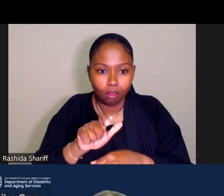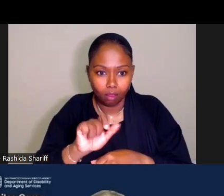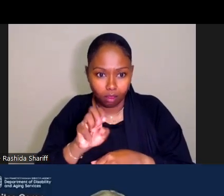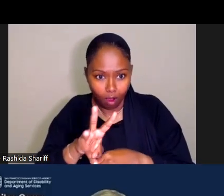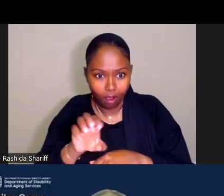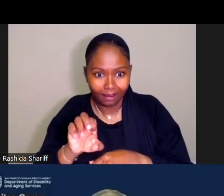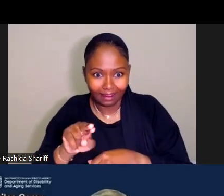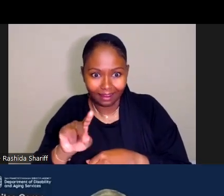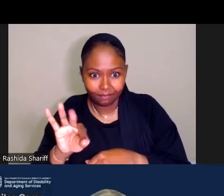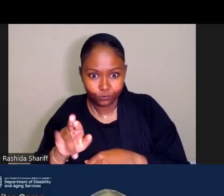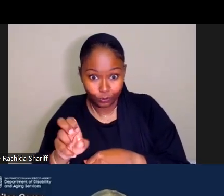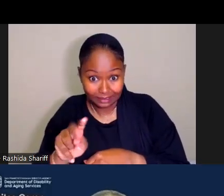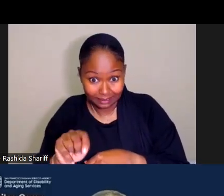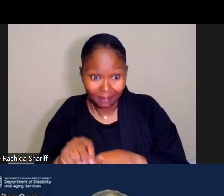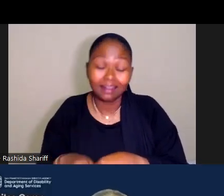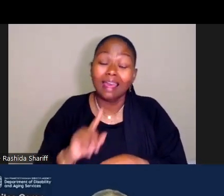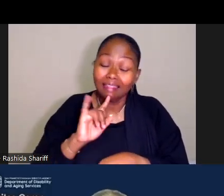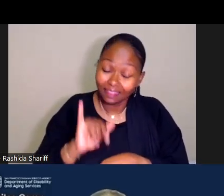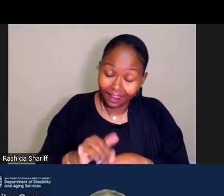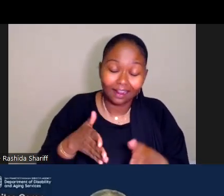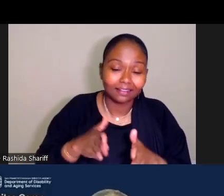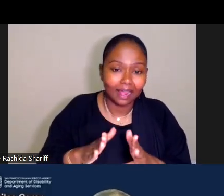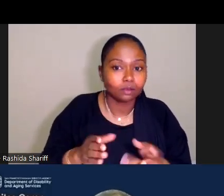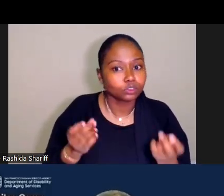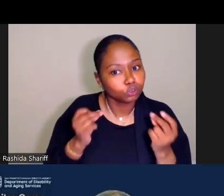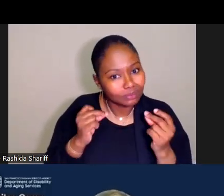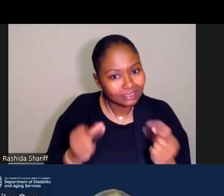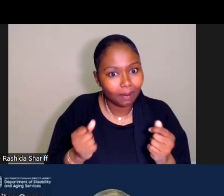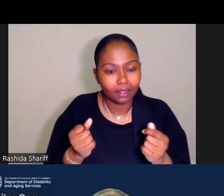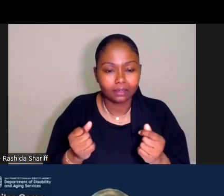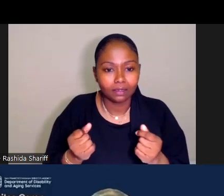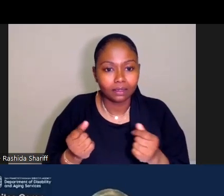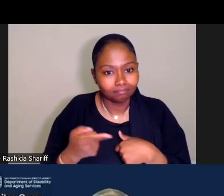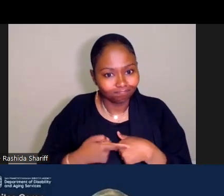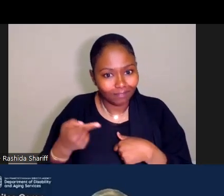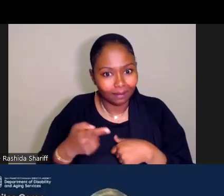intervene timely for both, to help an individual